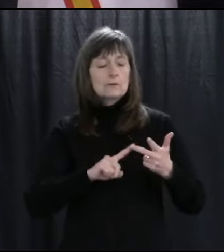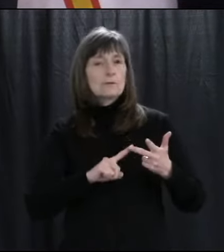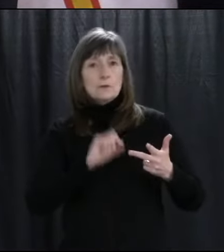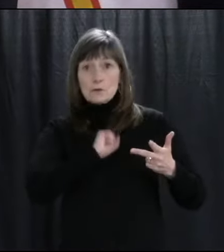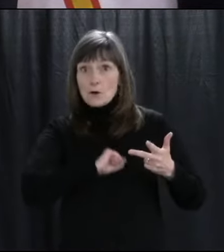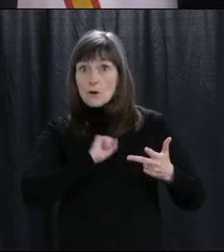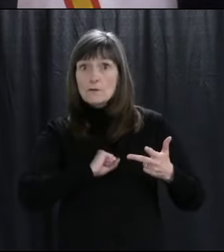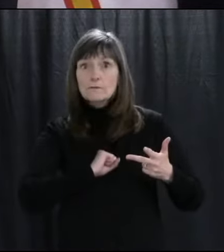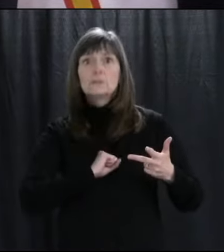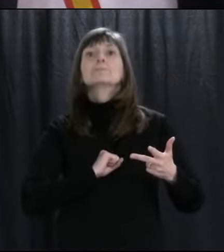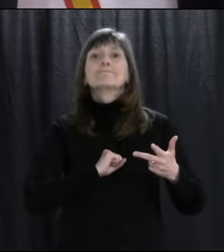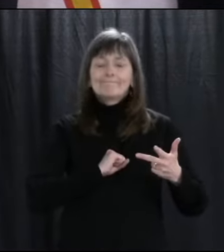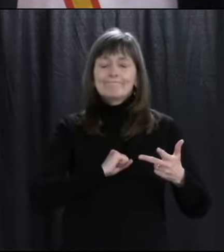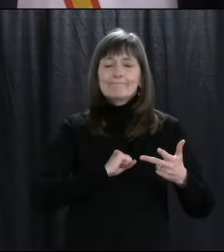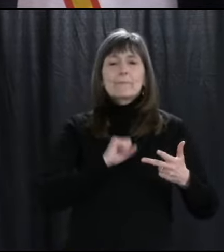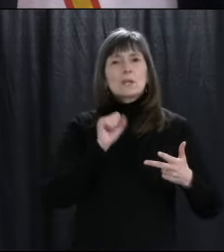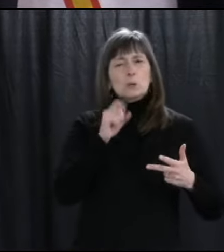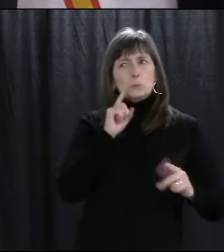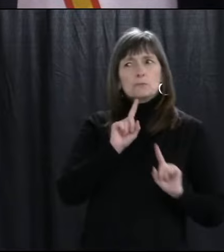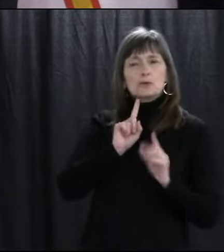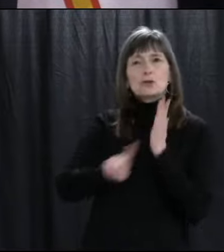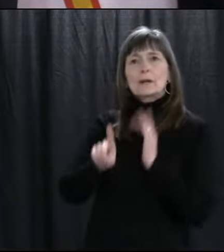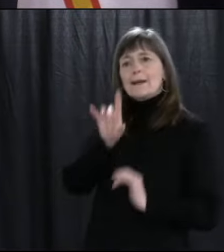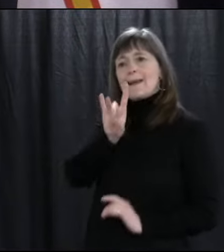the 811 website.